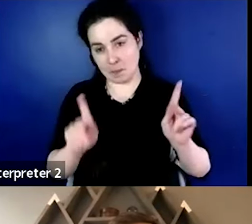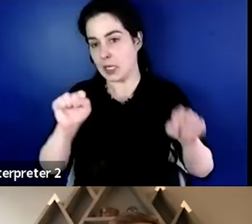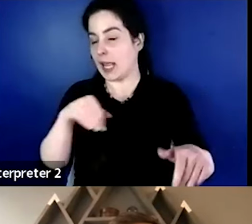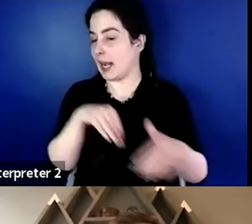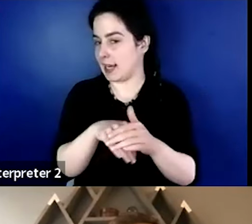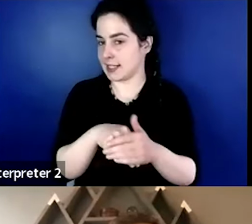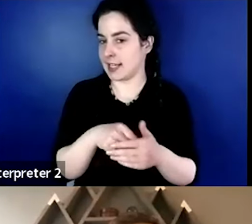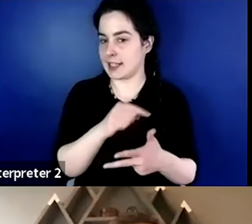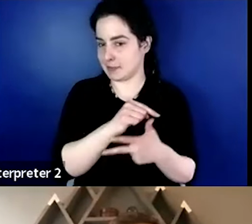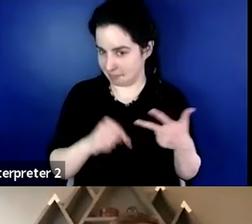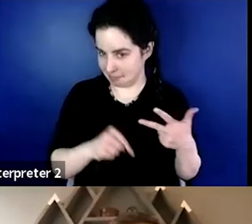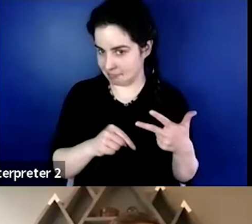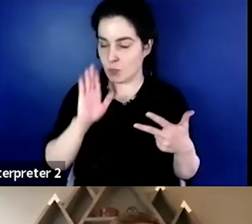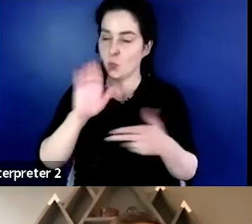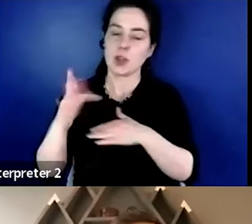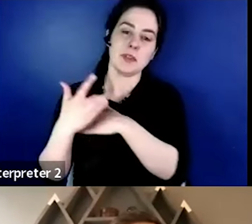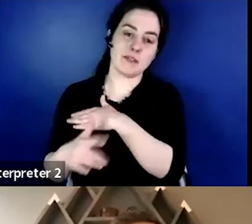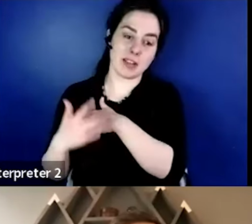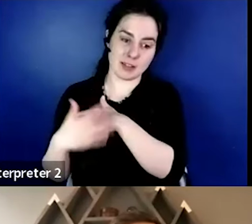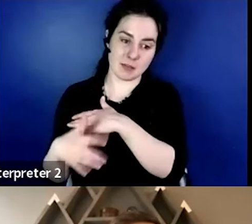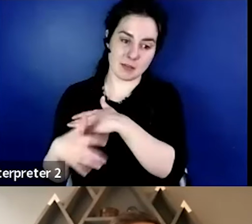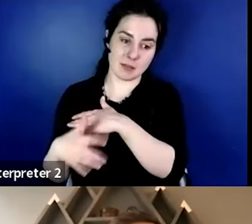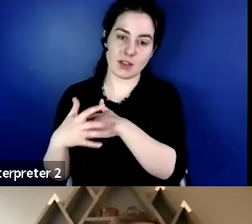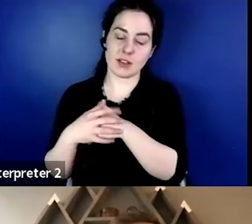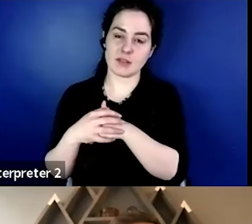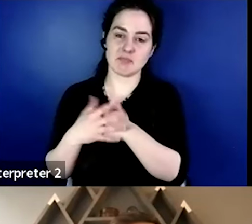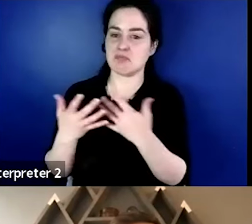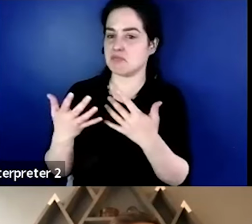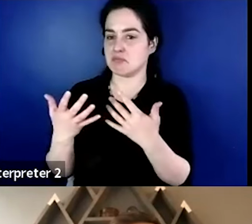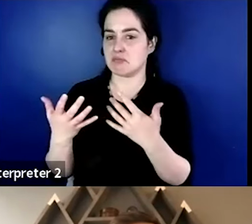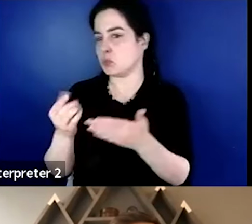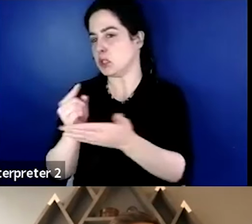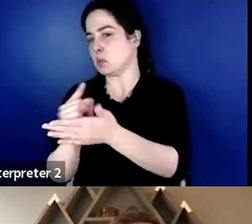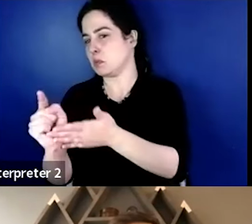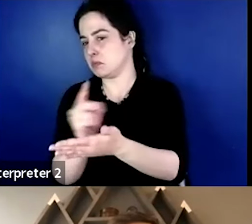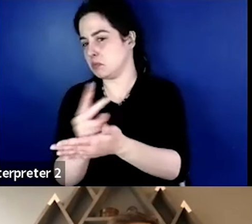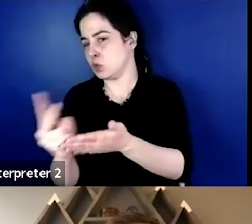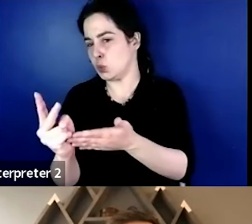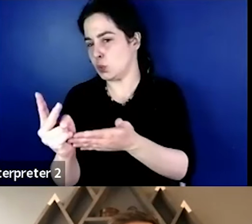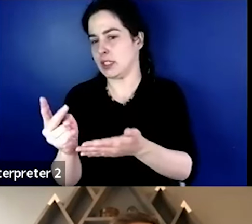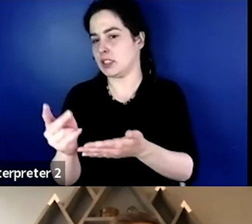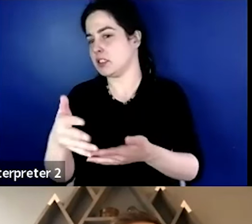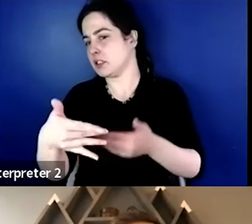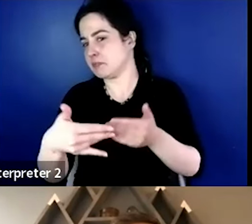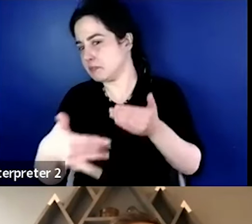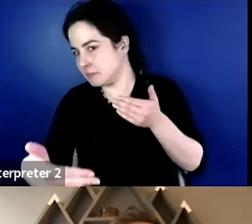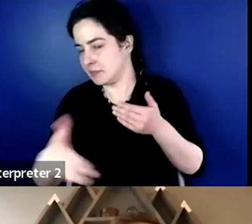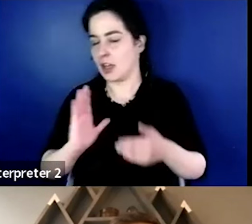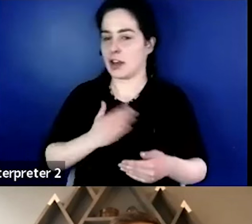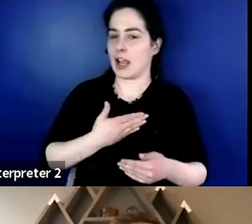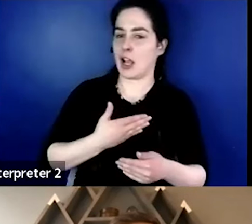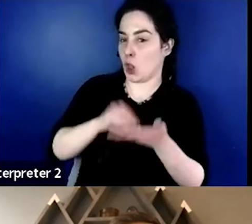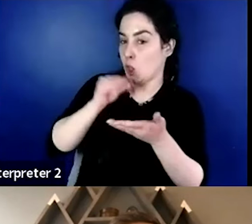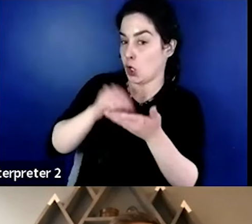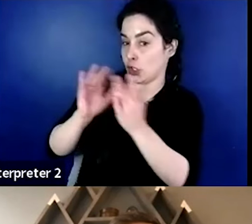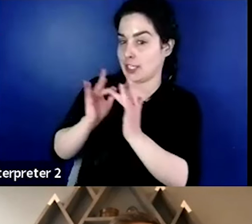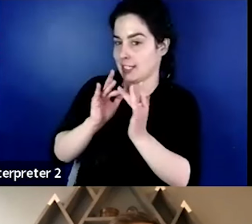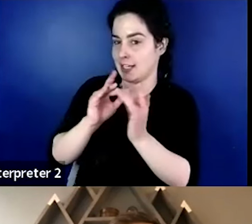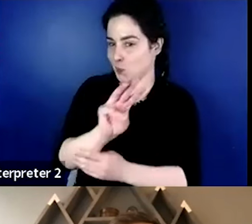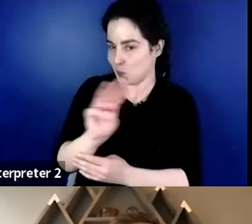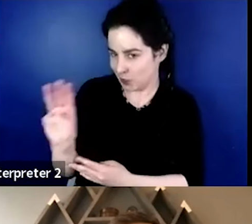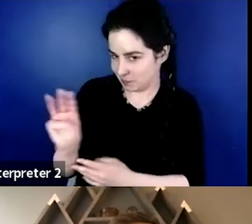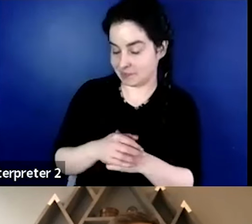And that will be available in within a couple of weeks on the Learning Network website. So